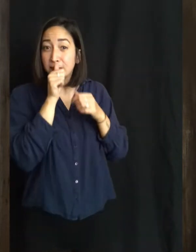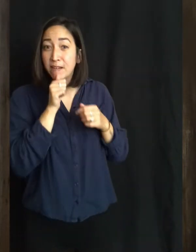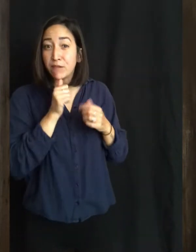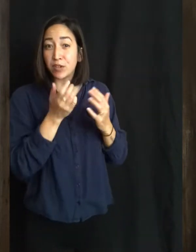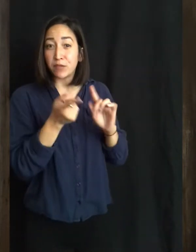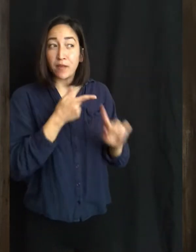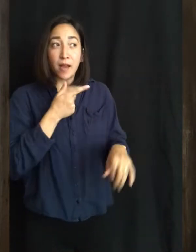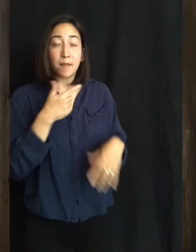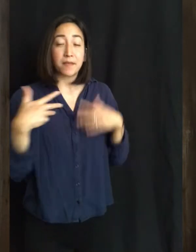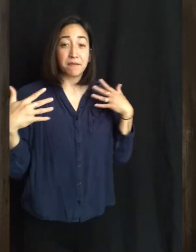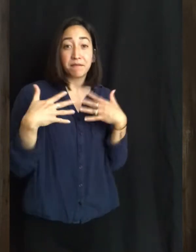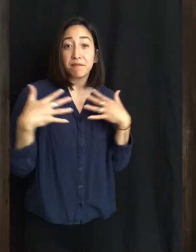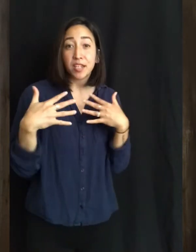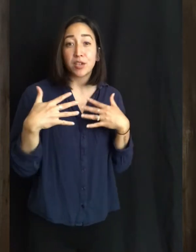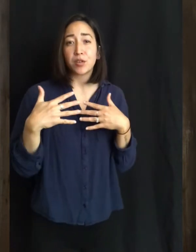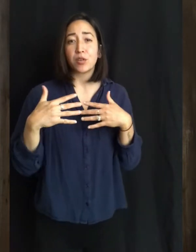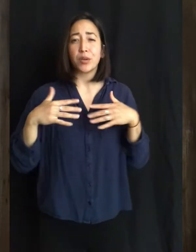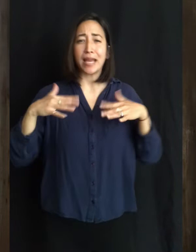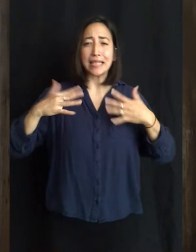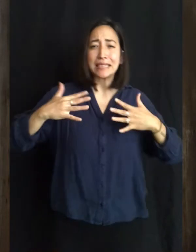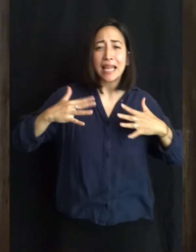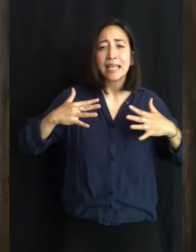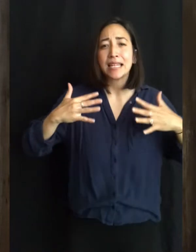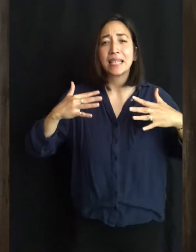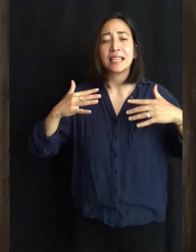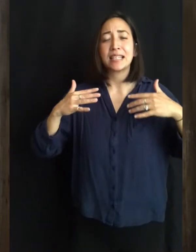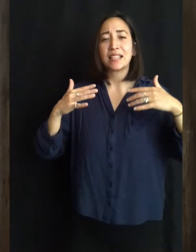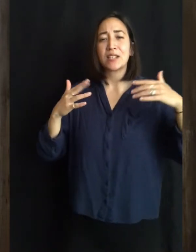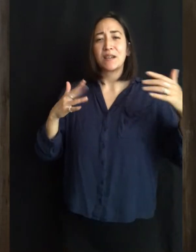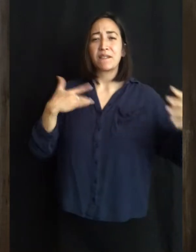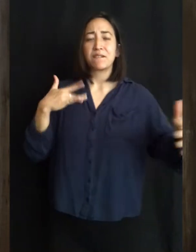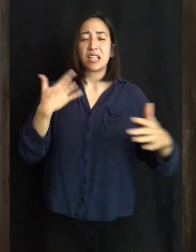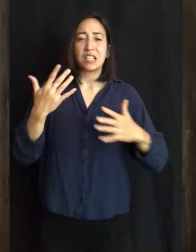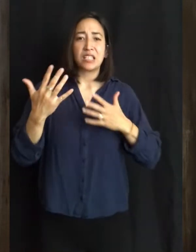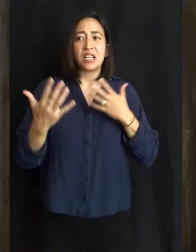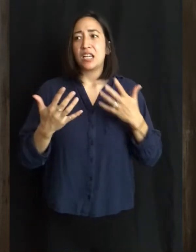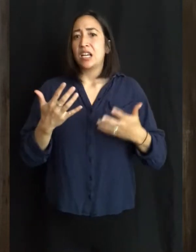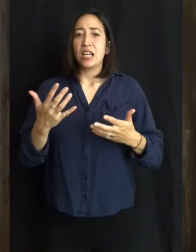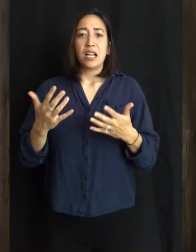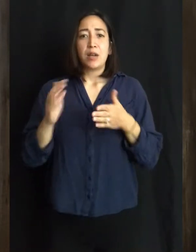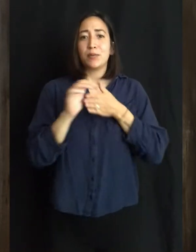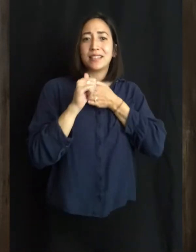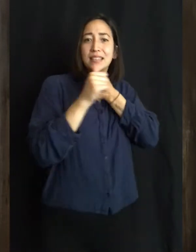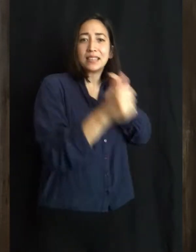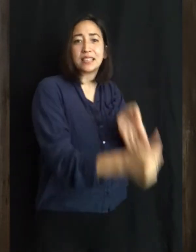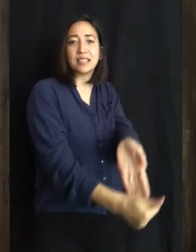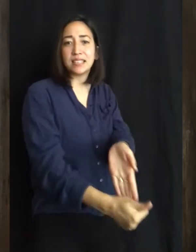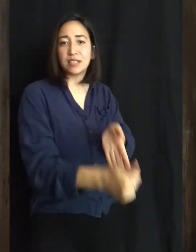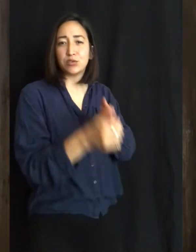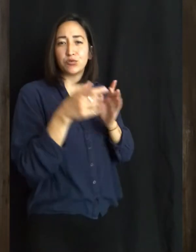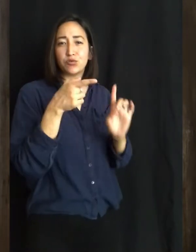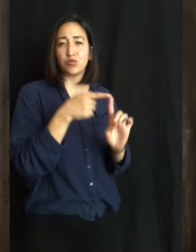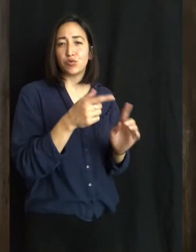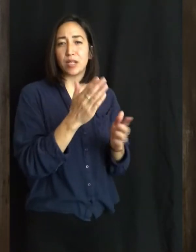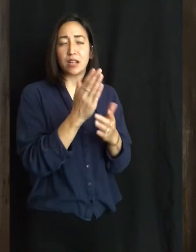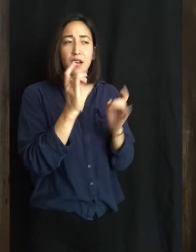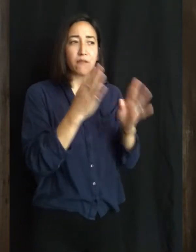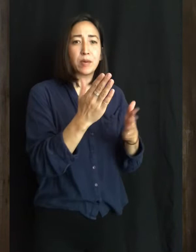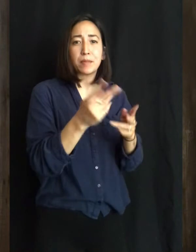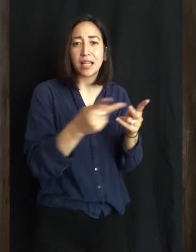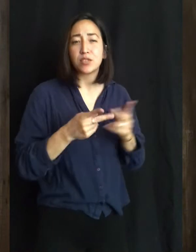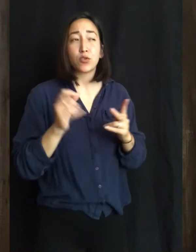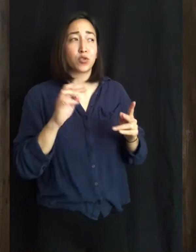suffer from hardship and anxiety? Hardship to a place that just feels like it's gonna take you? Do you find